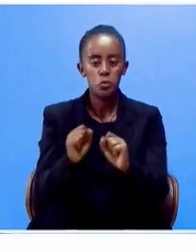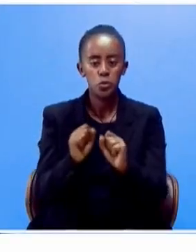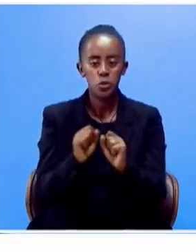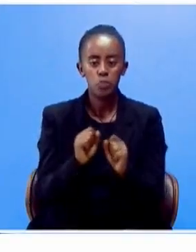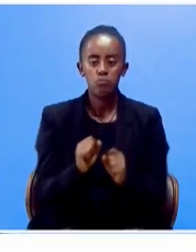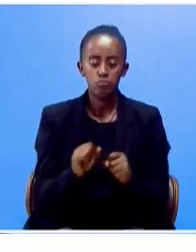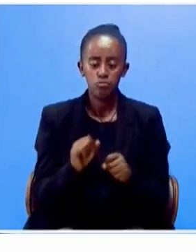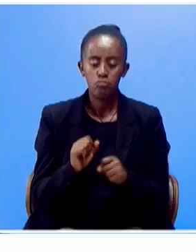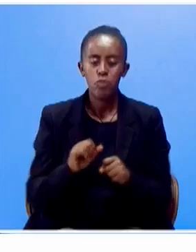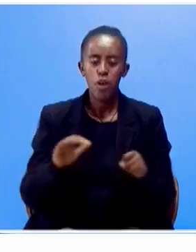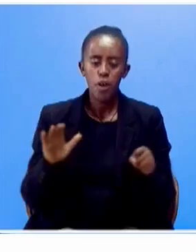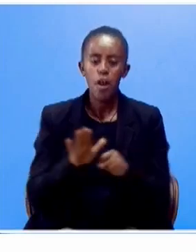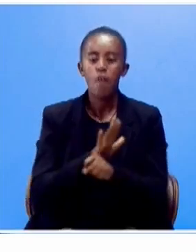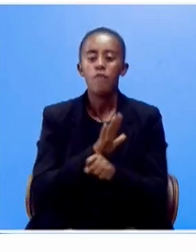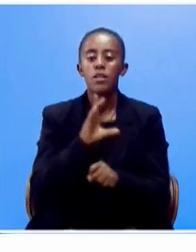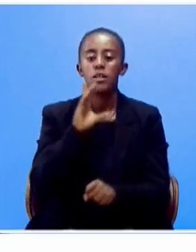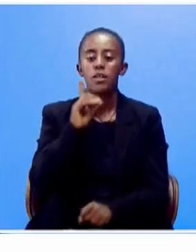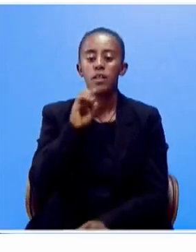definitely.